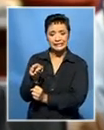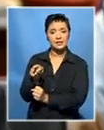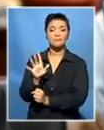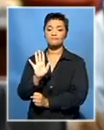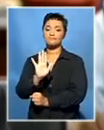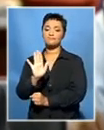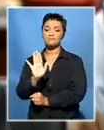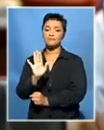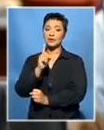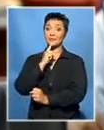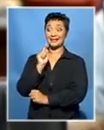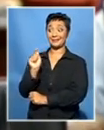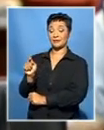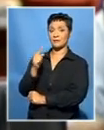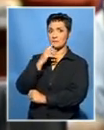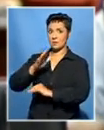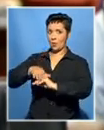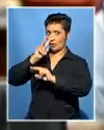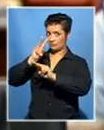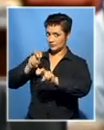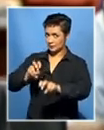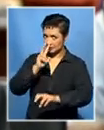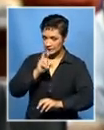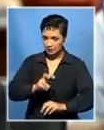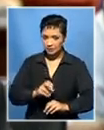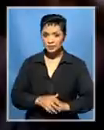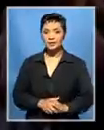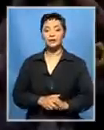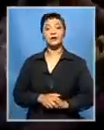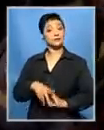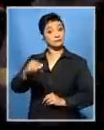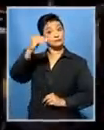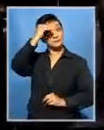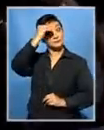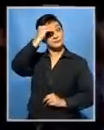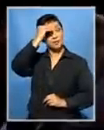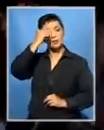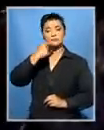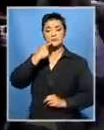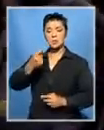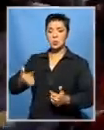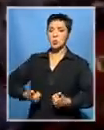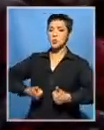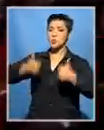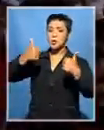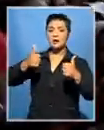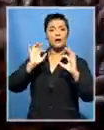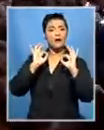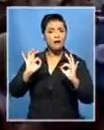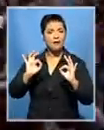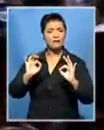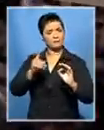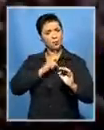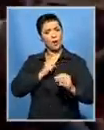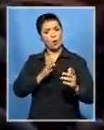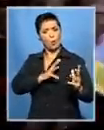is subject of further investigation. Overall, police received a thumbs up for their handling of the